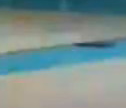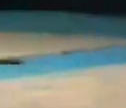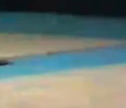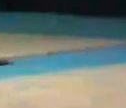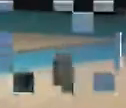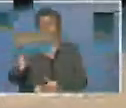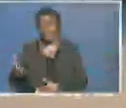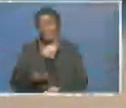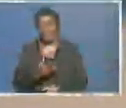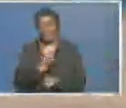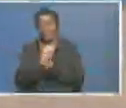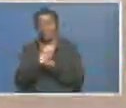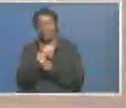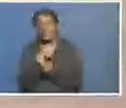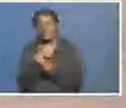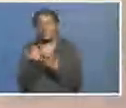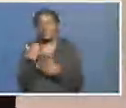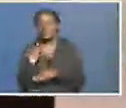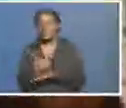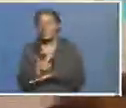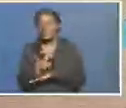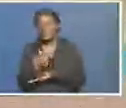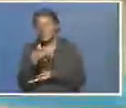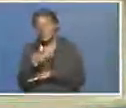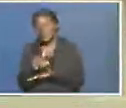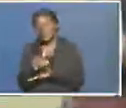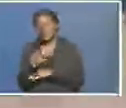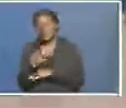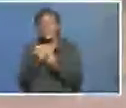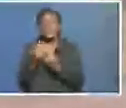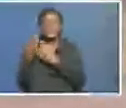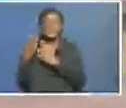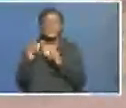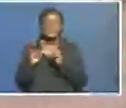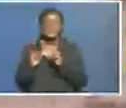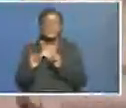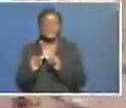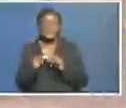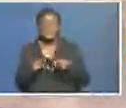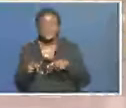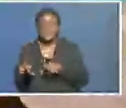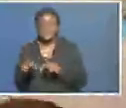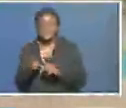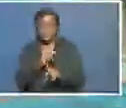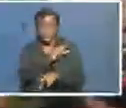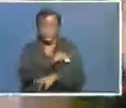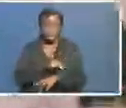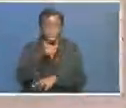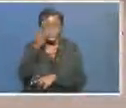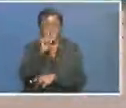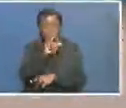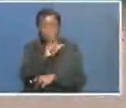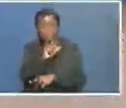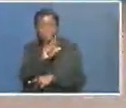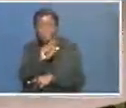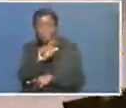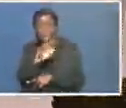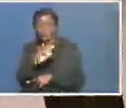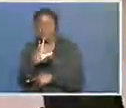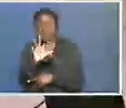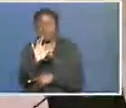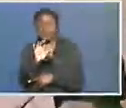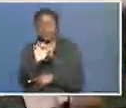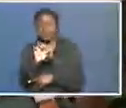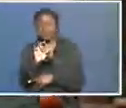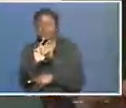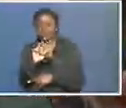Welcome to sports, everybody. Tonight is the night Team Bahamas continuing its trek towards qualifying for the 2023 FIBA World Cup